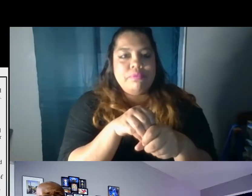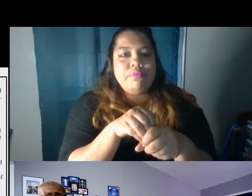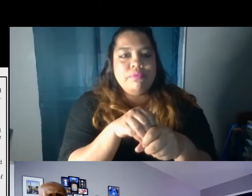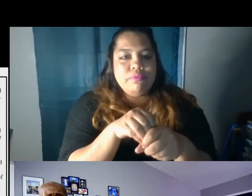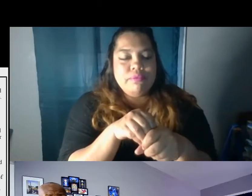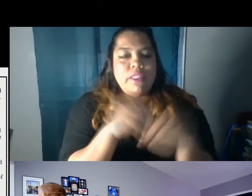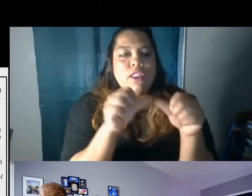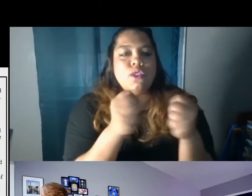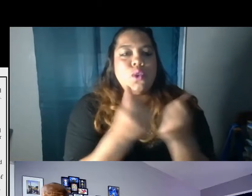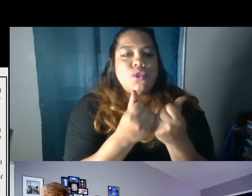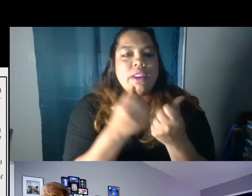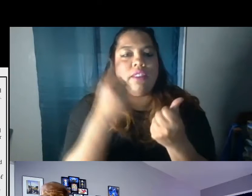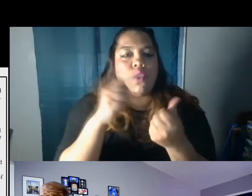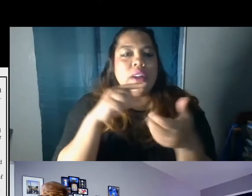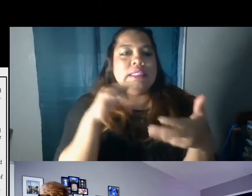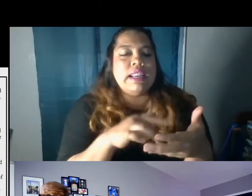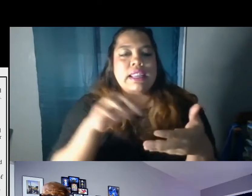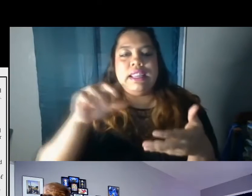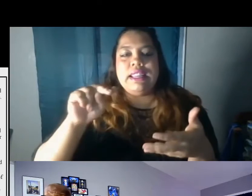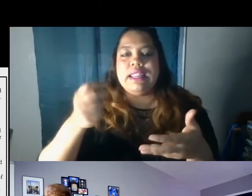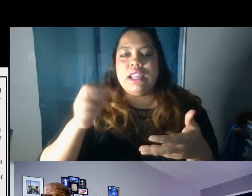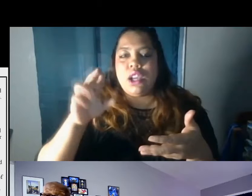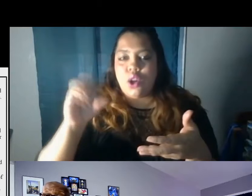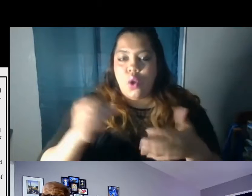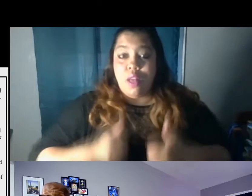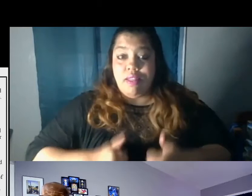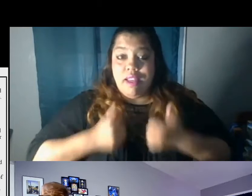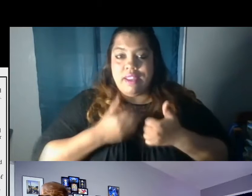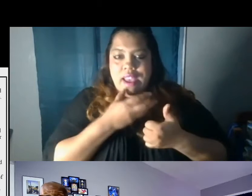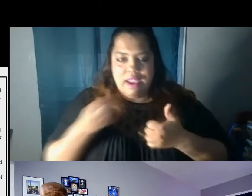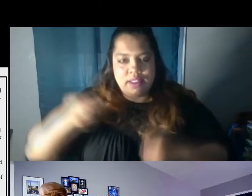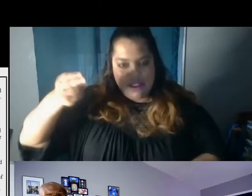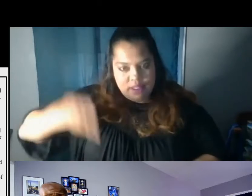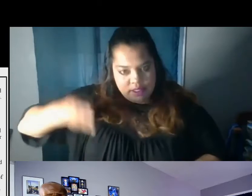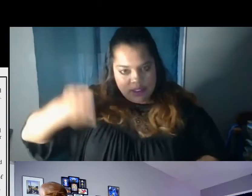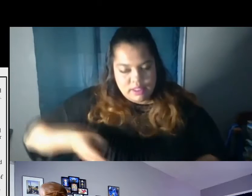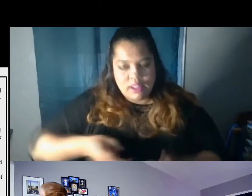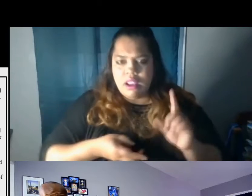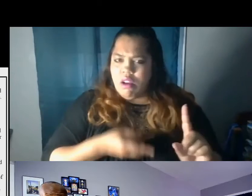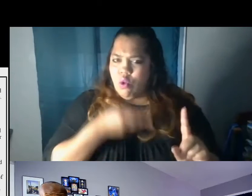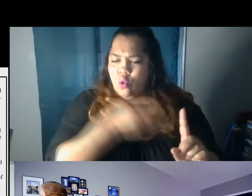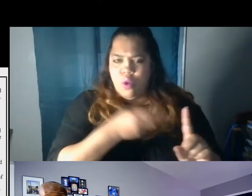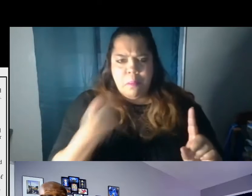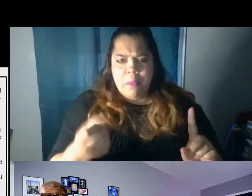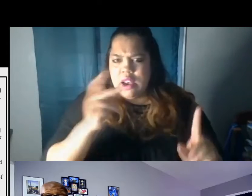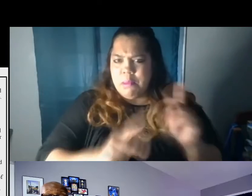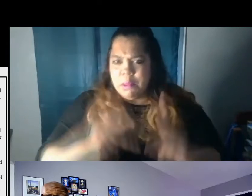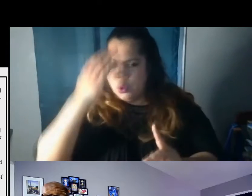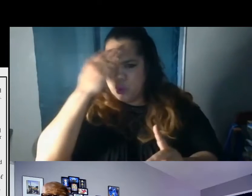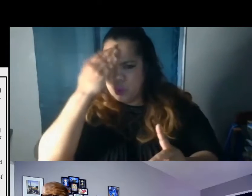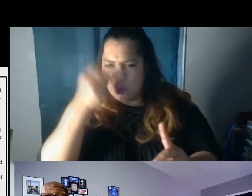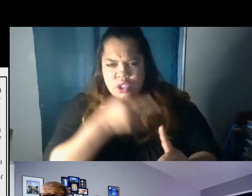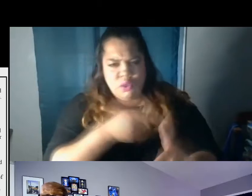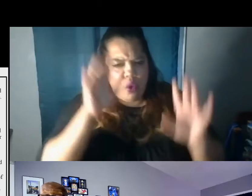A well-known speaker and writer, she was appointed by President Herbert Hoover to chair